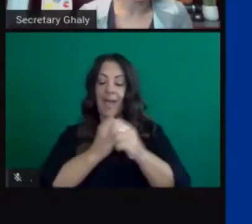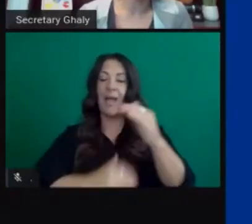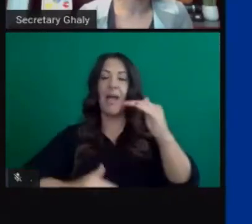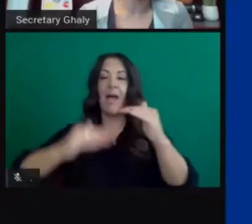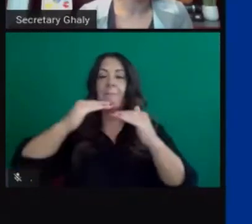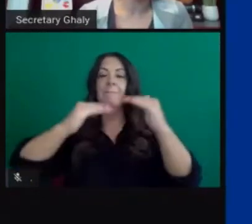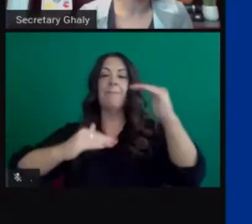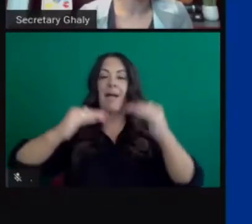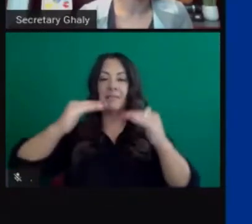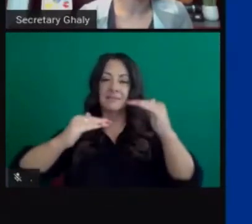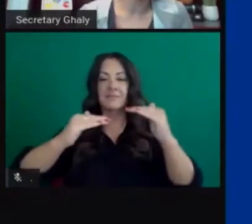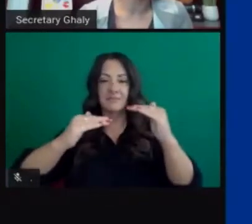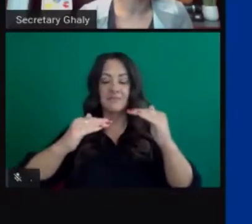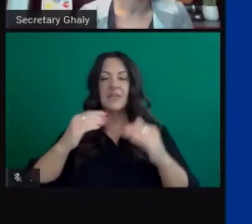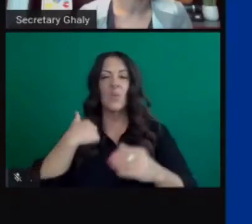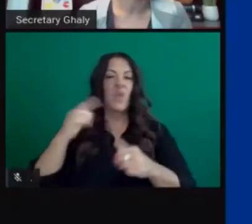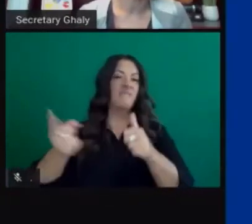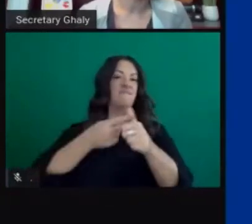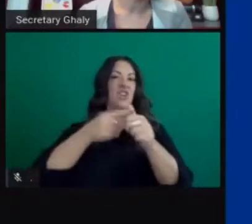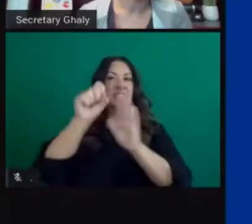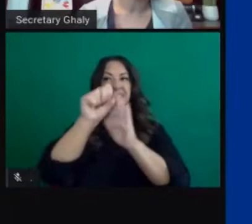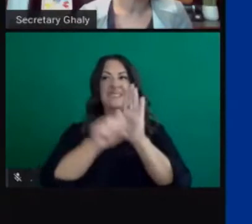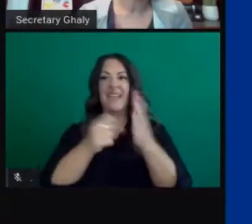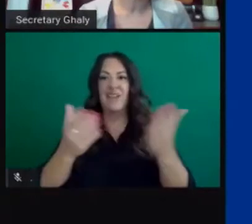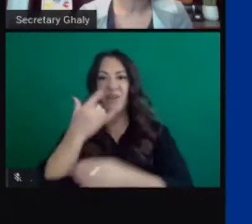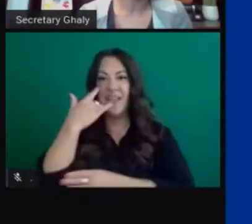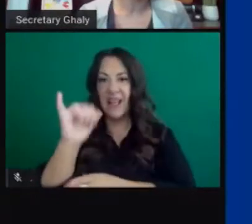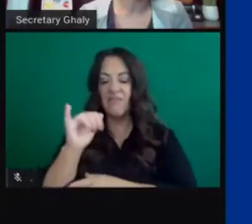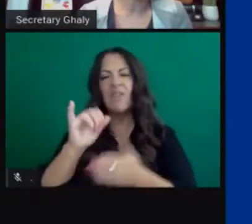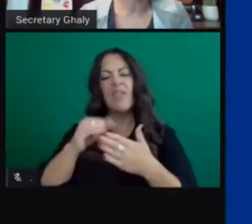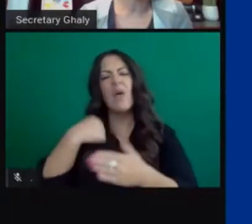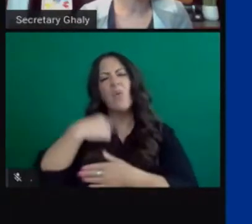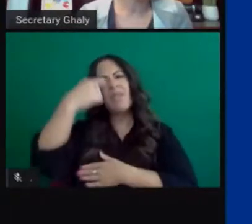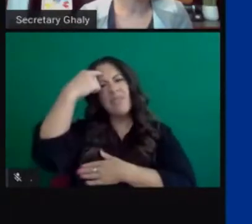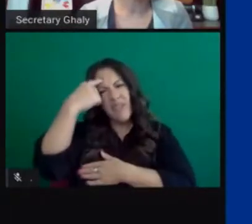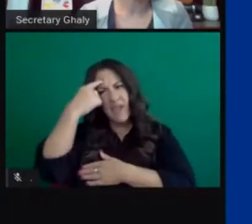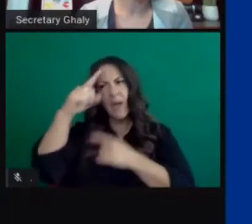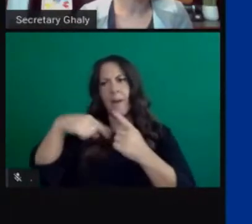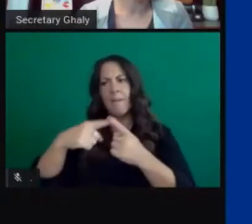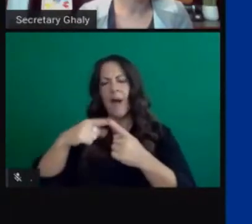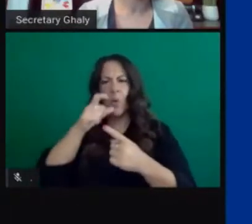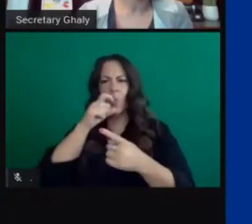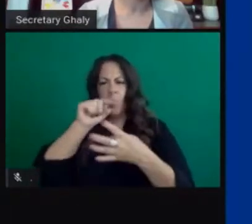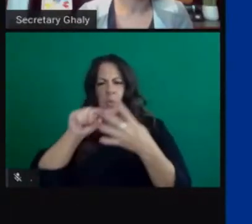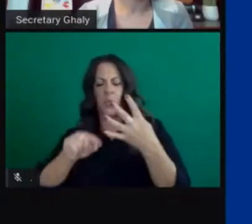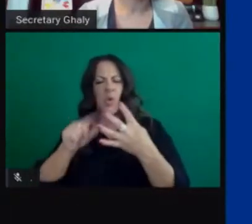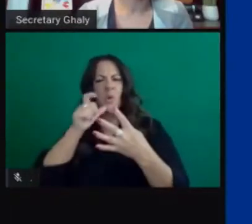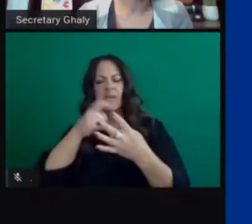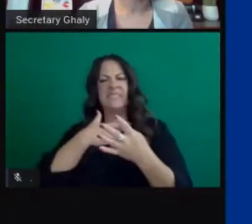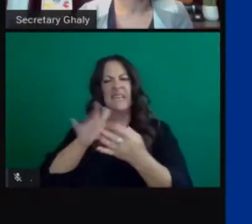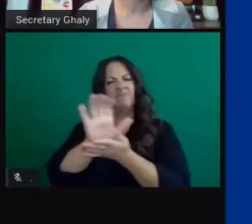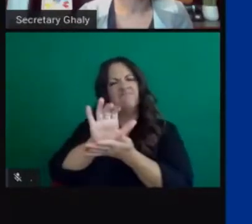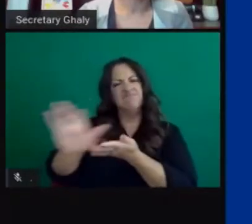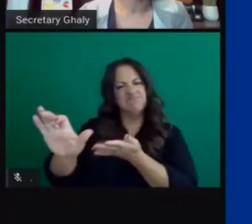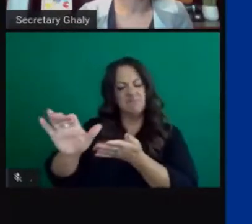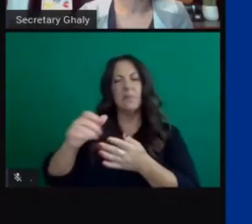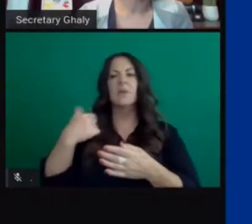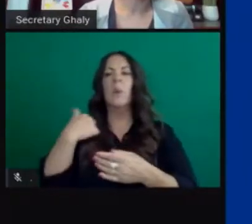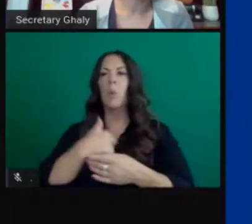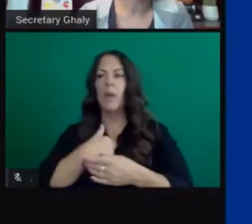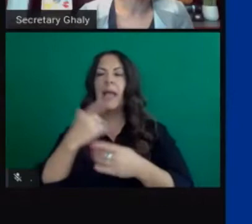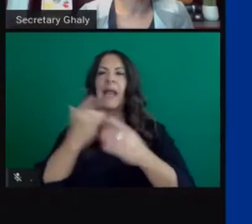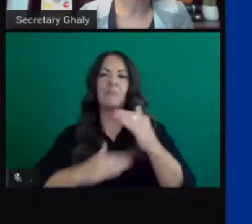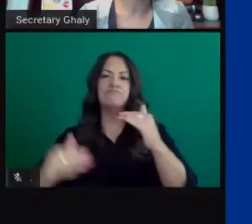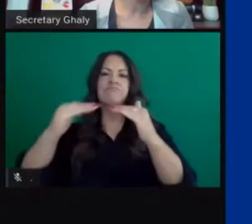first state, to our knowledge, that has not only elevated the importance of addressing these disparities head on, but we are elevating it to be